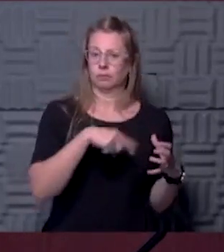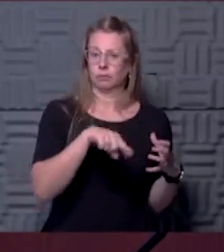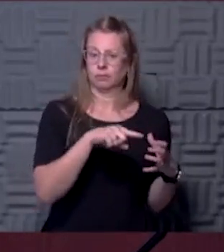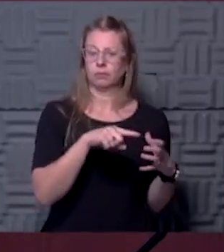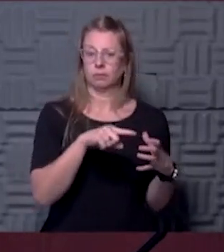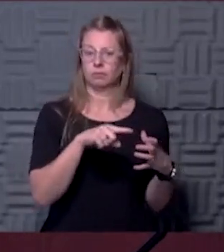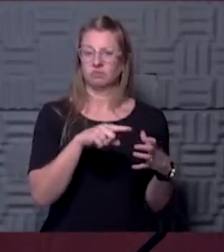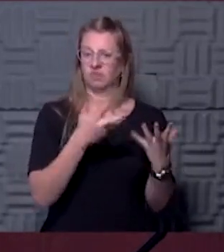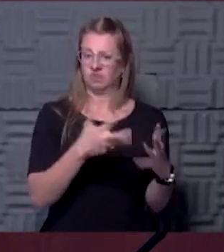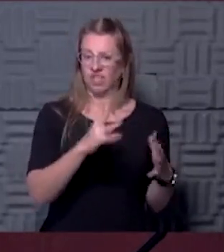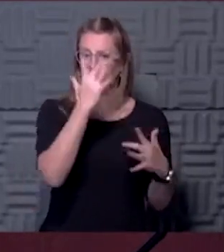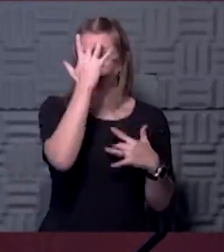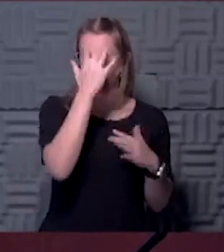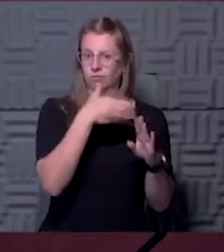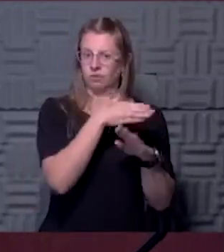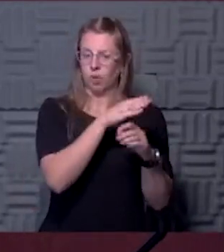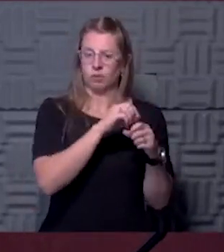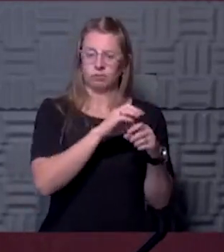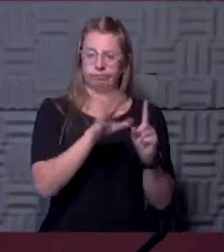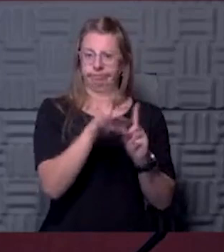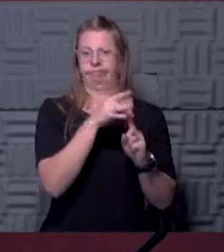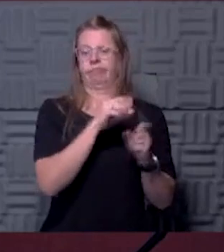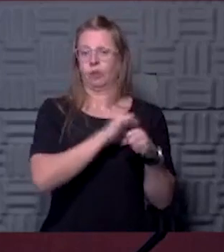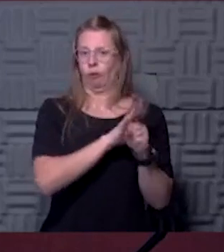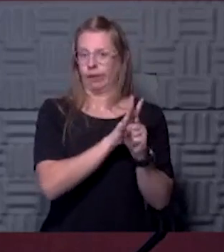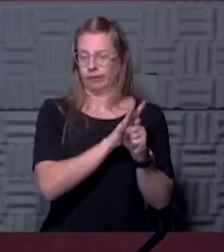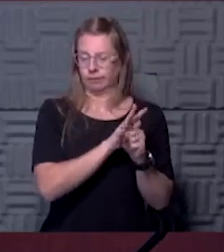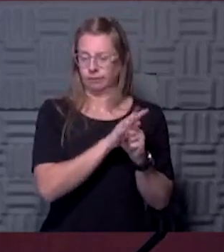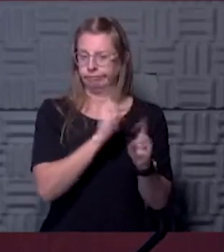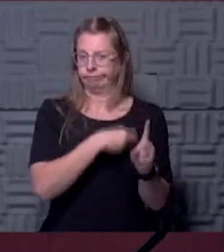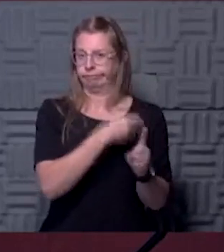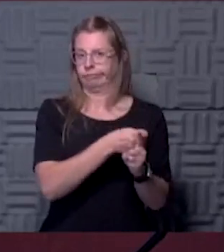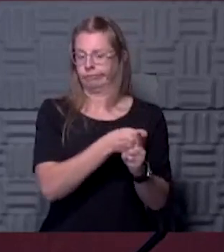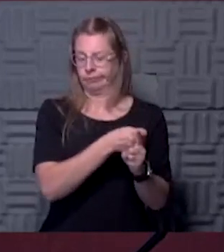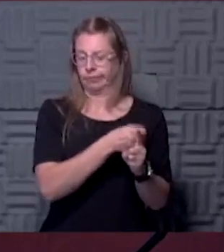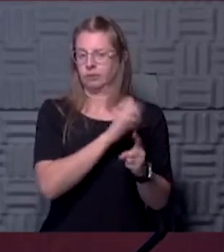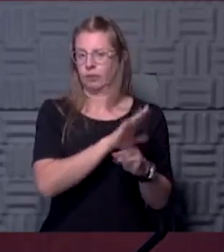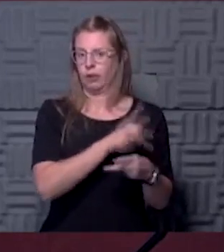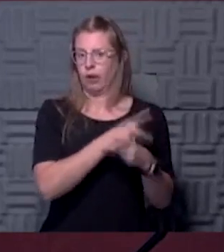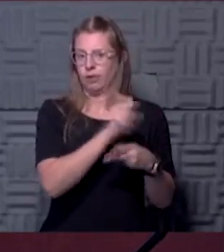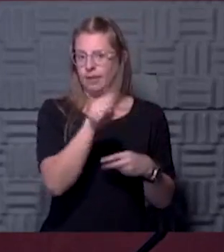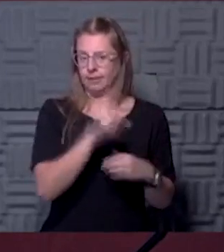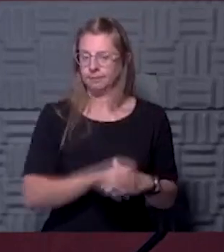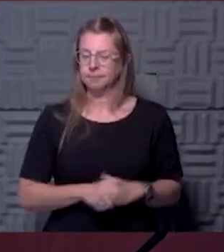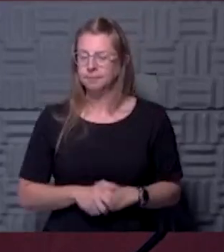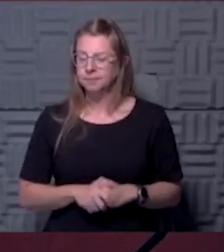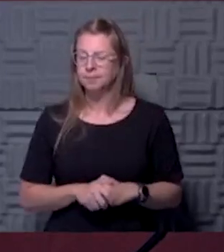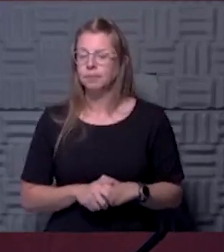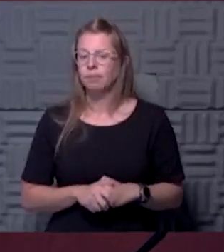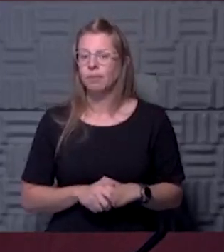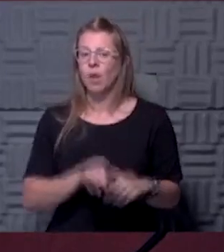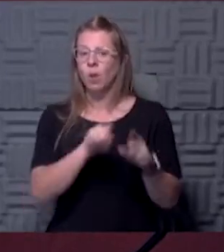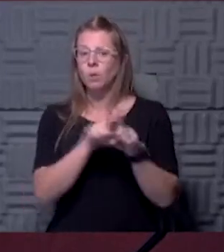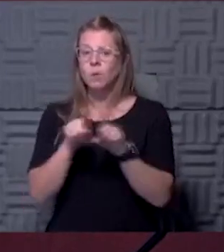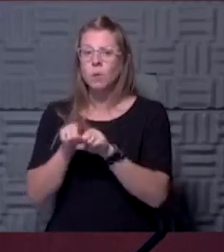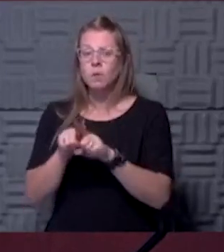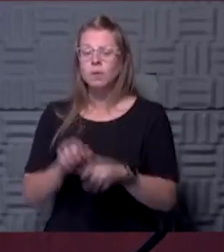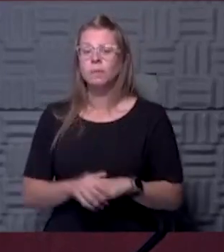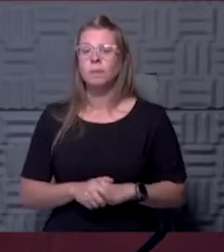had chronic diseases that impacted their care. There have also